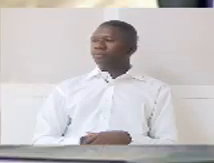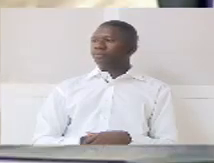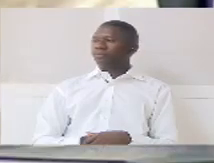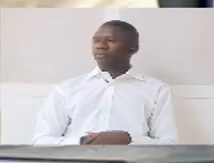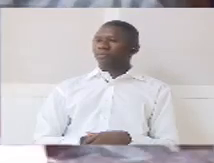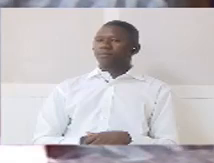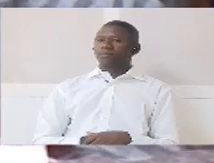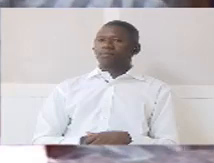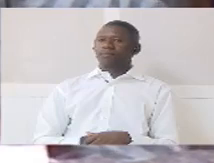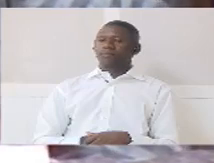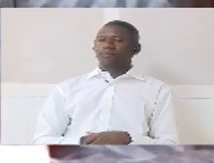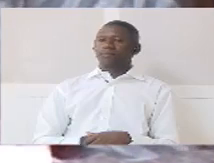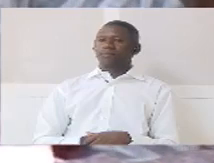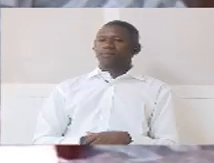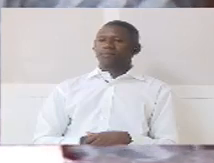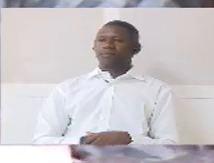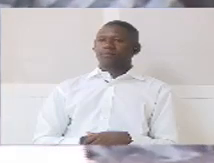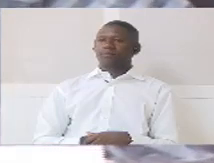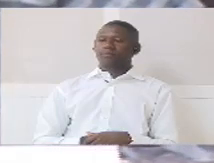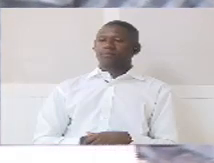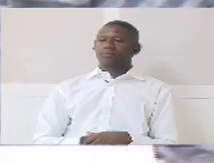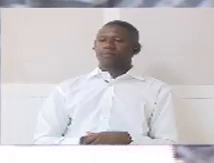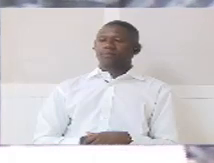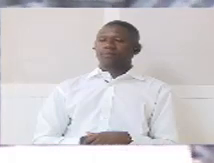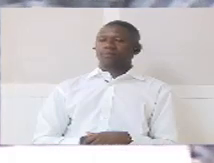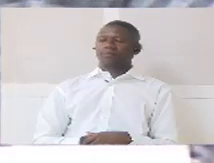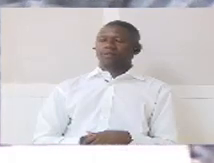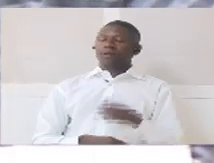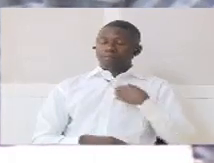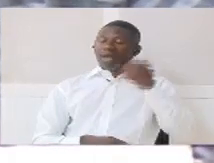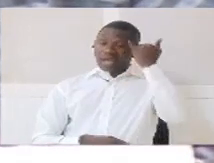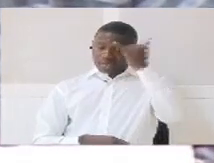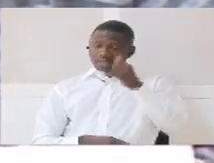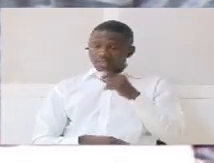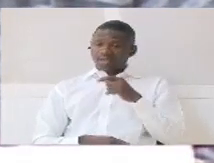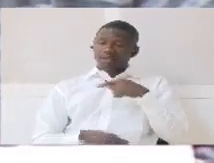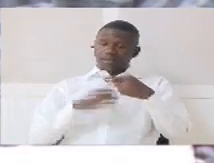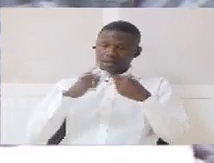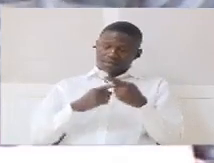Mike. No, just give it time. My point is that